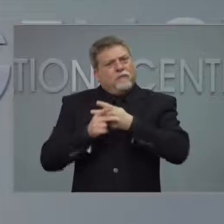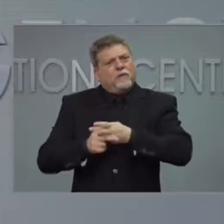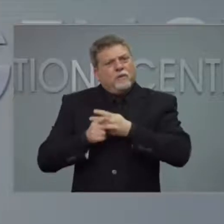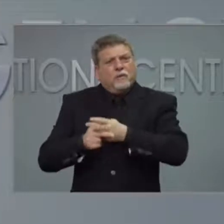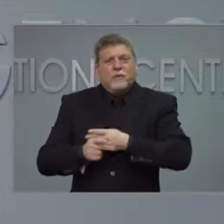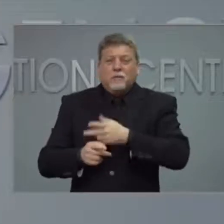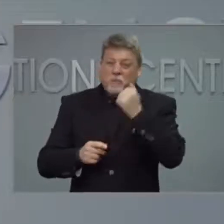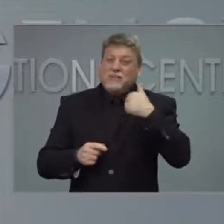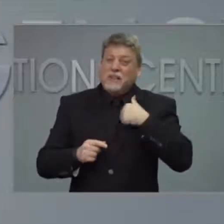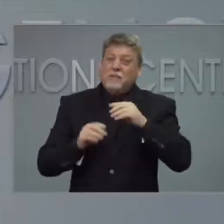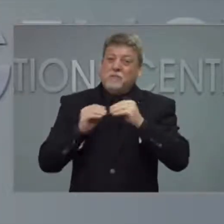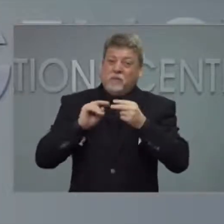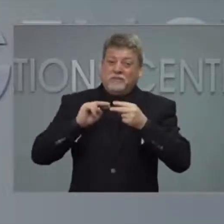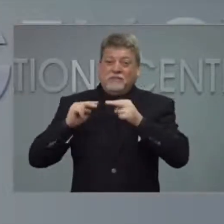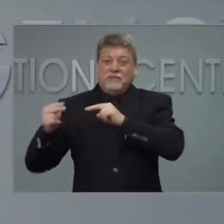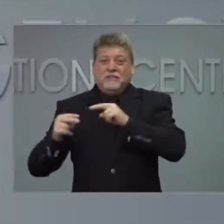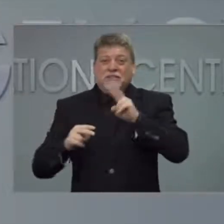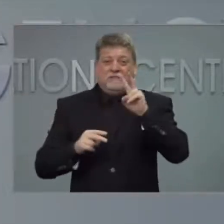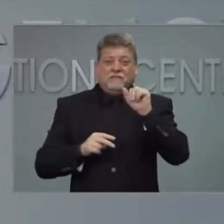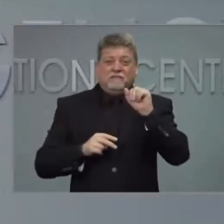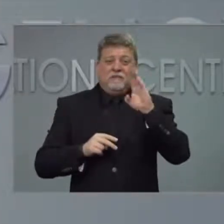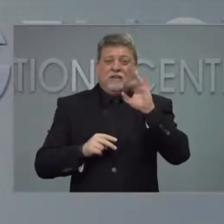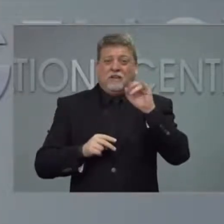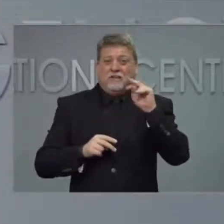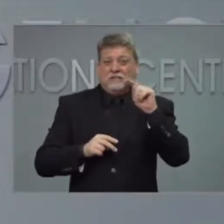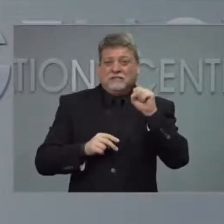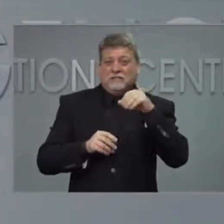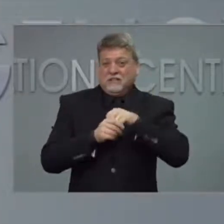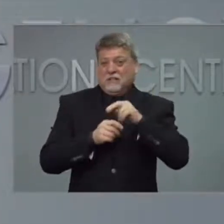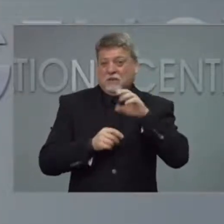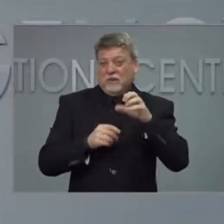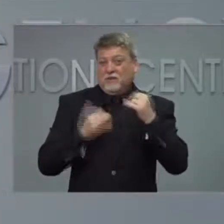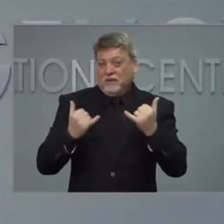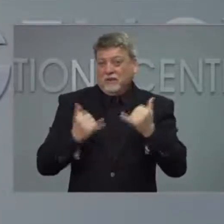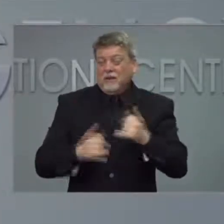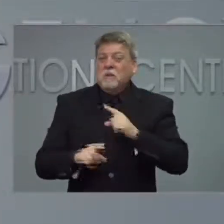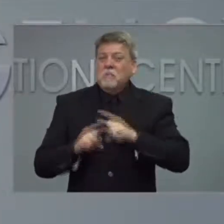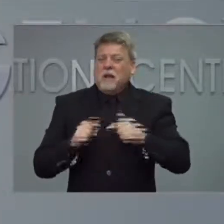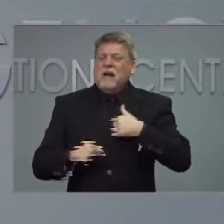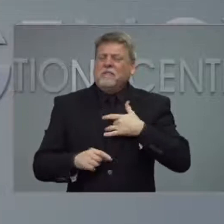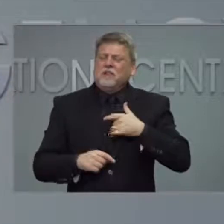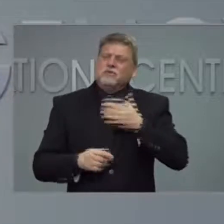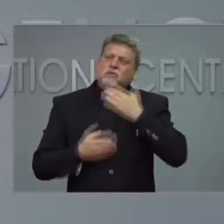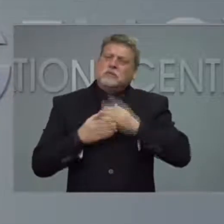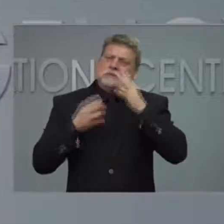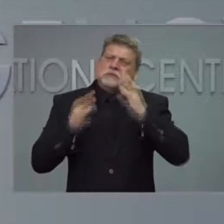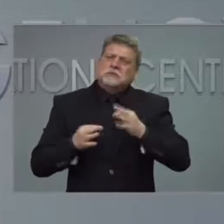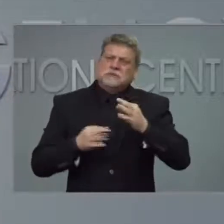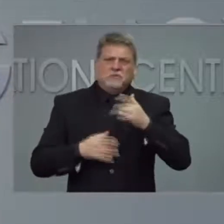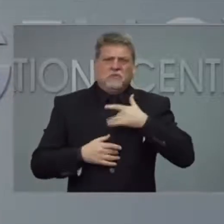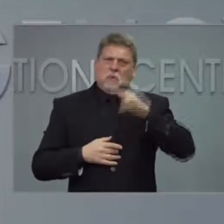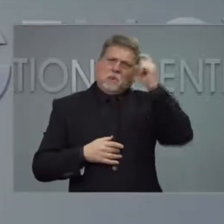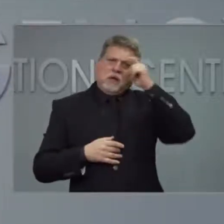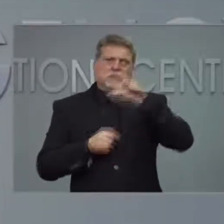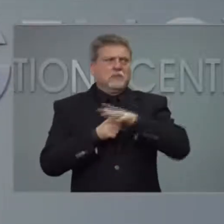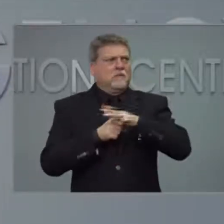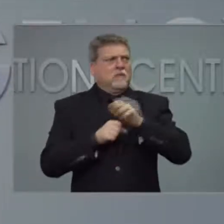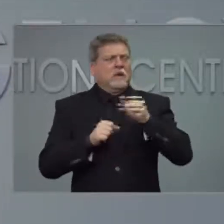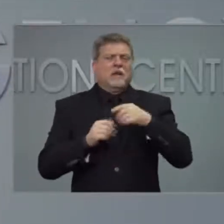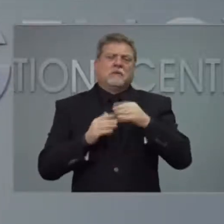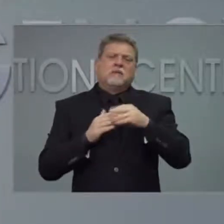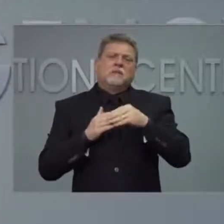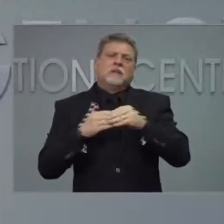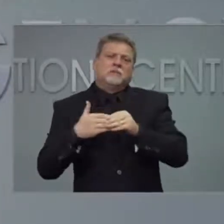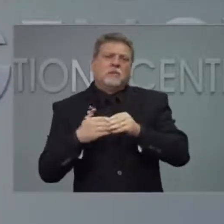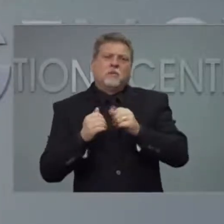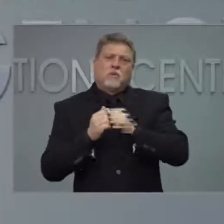variants of this virus here in North Carolina right now. But I do think that this is the right step at this moment to be able to ease these restrictions. And again,